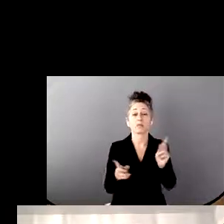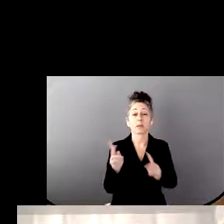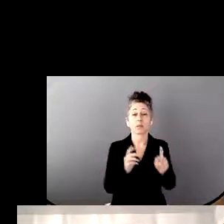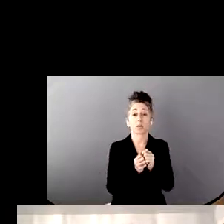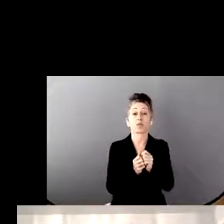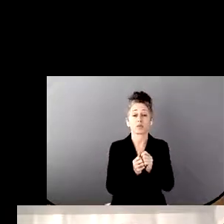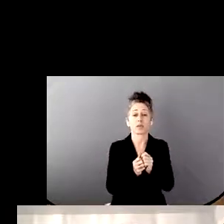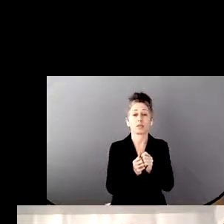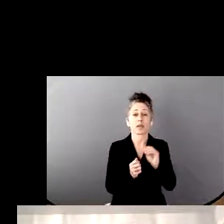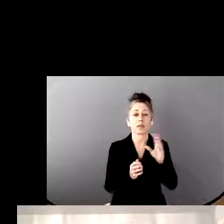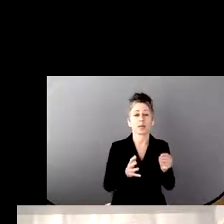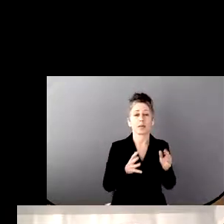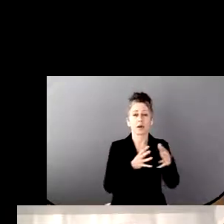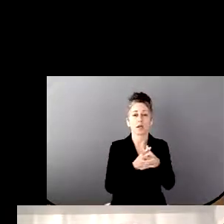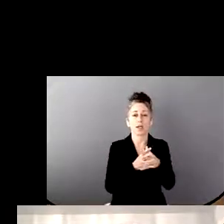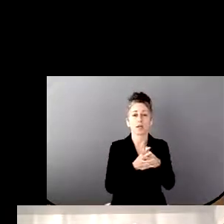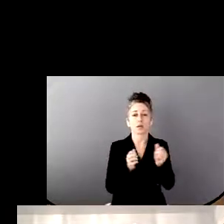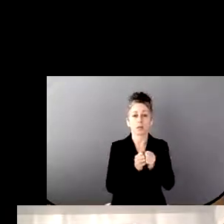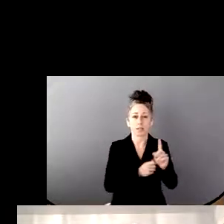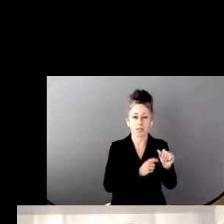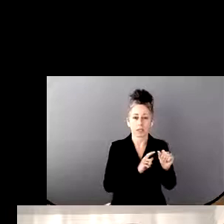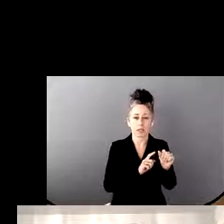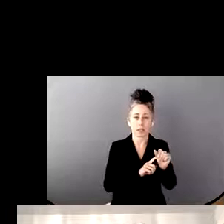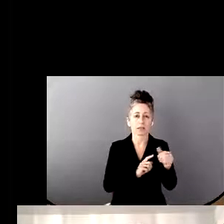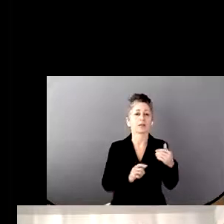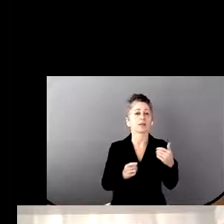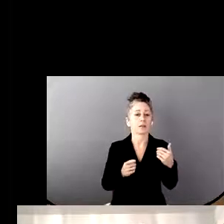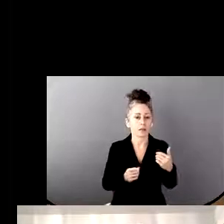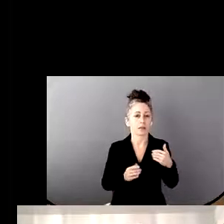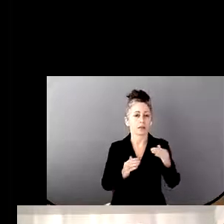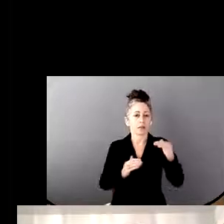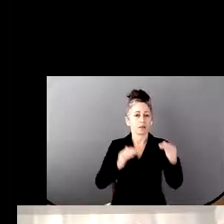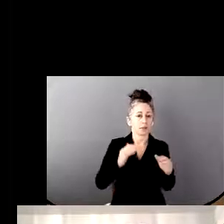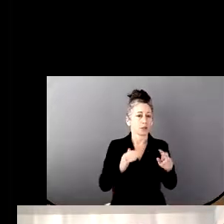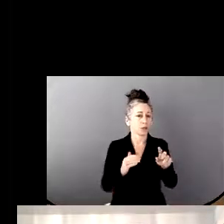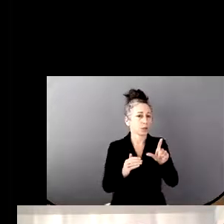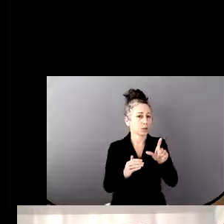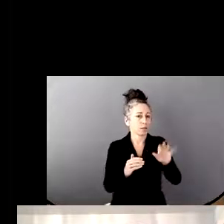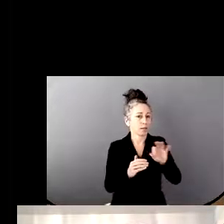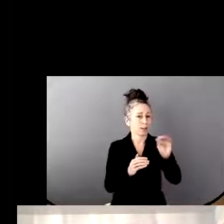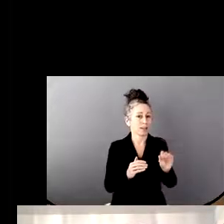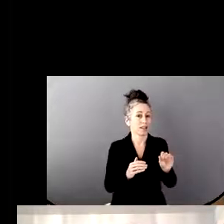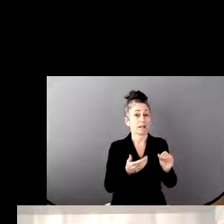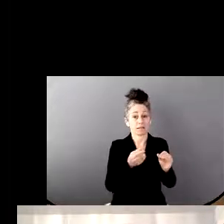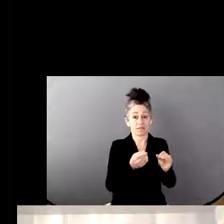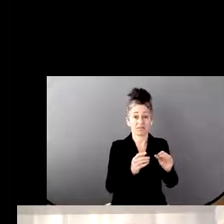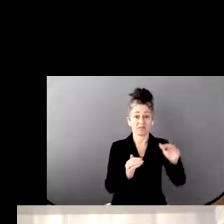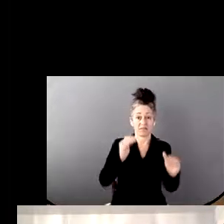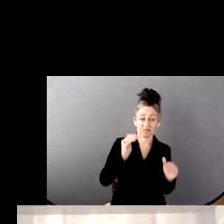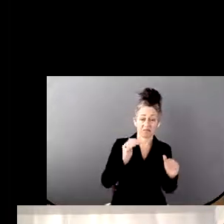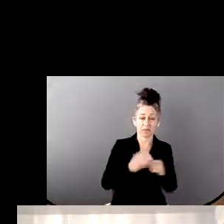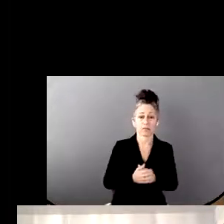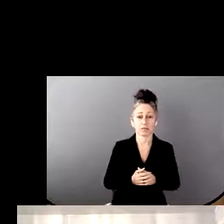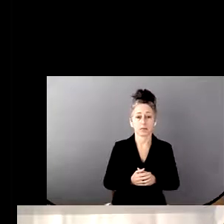were 29% less likely to be employed compared to people of all races with disabilities. On the